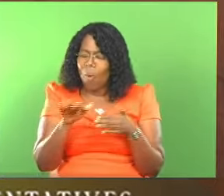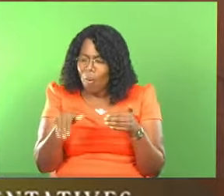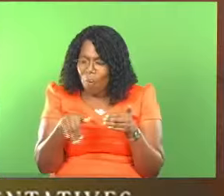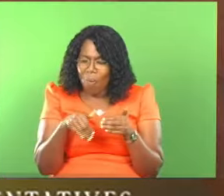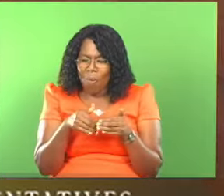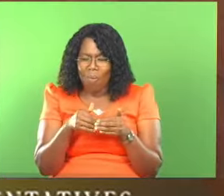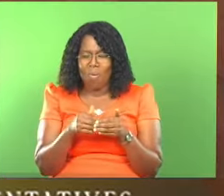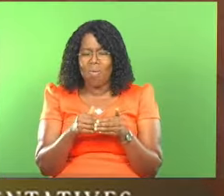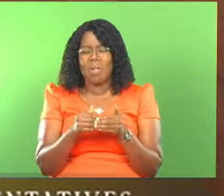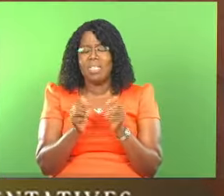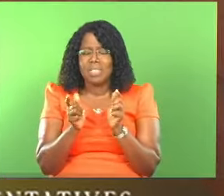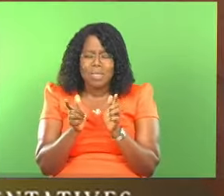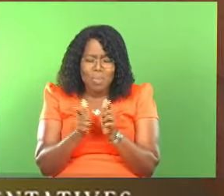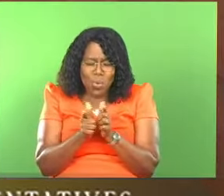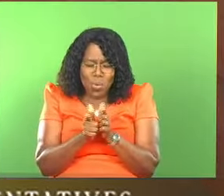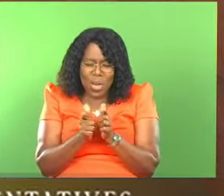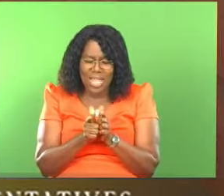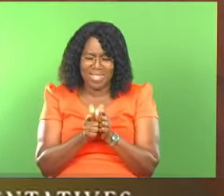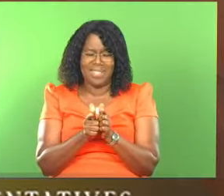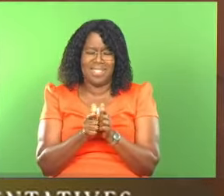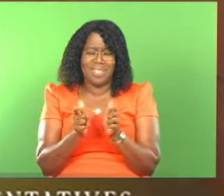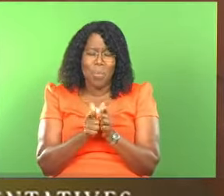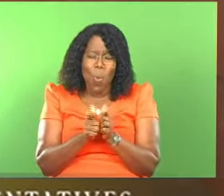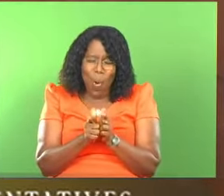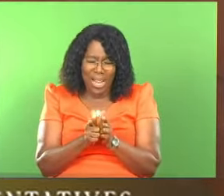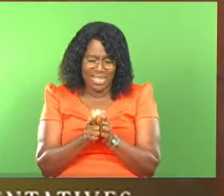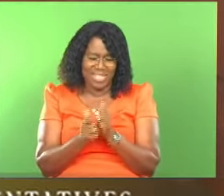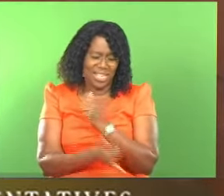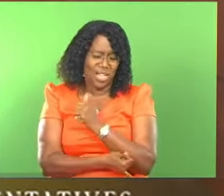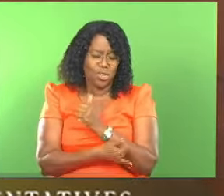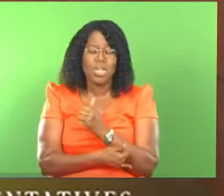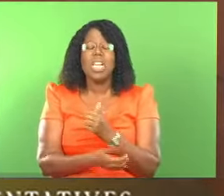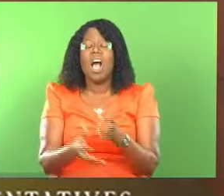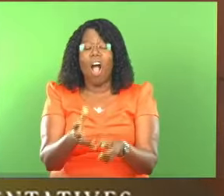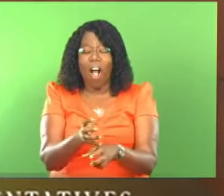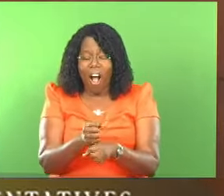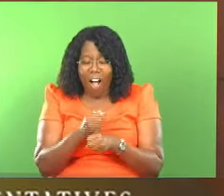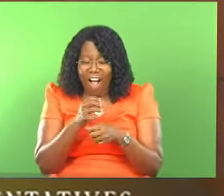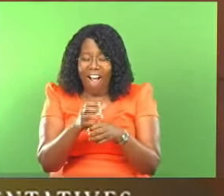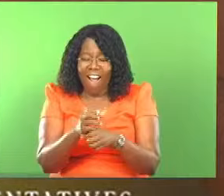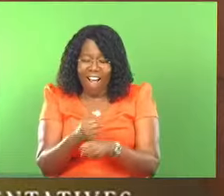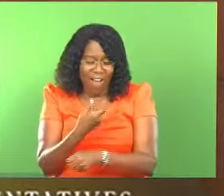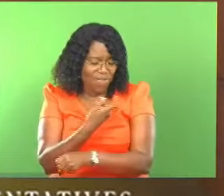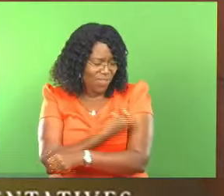and Tobago, receive these vaccines as a gift.